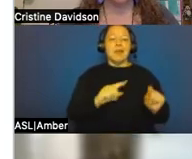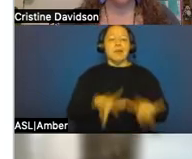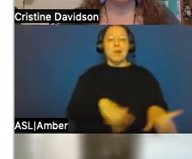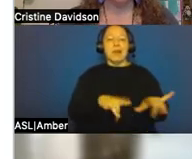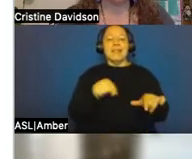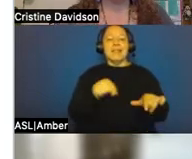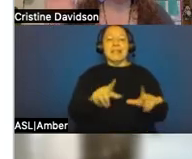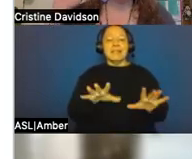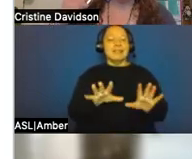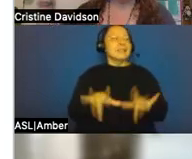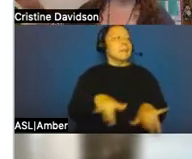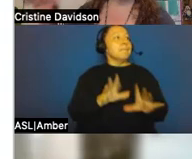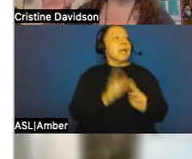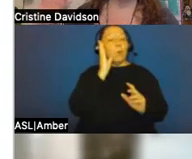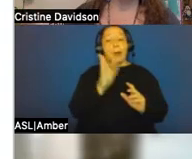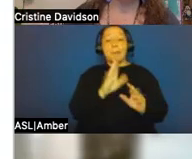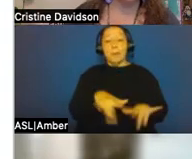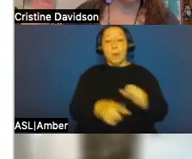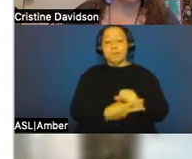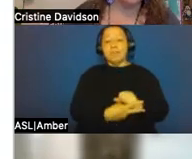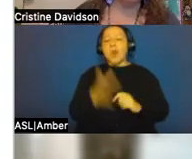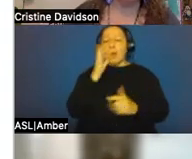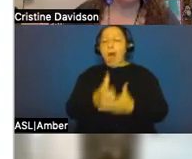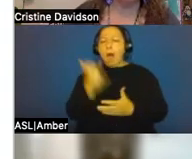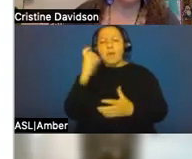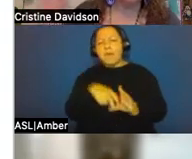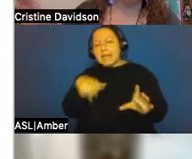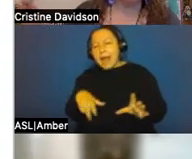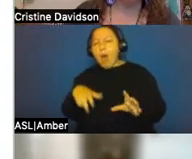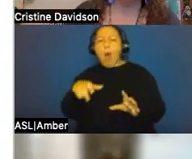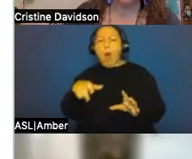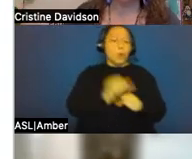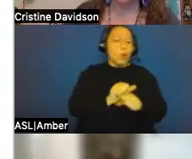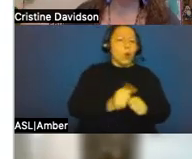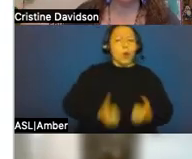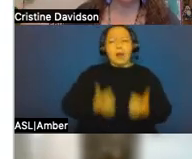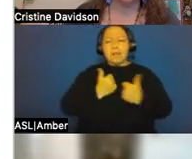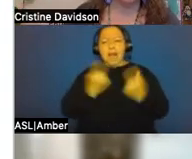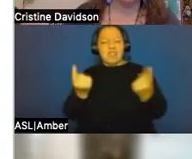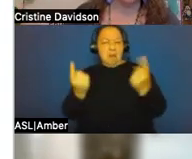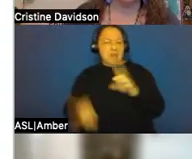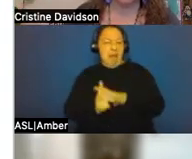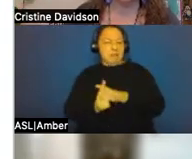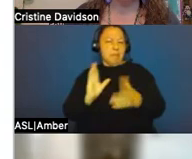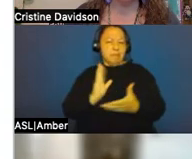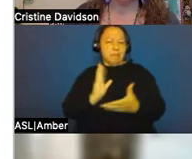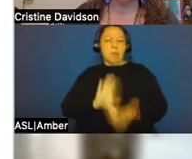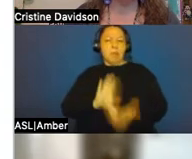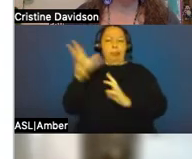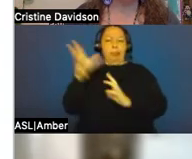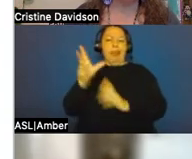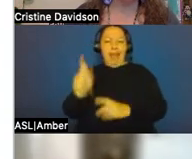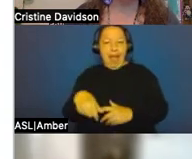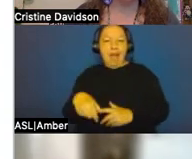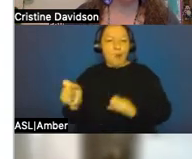it will be helpful if folks have to log off, because work or life interrupts, and then you'll be able to go back to the recording